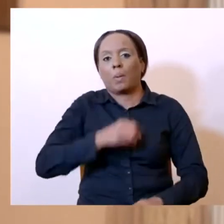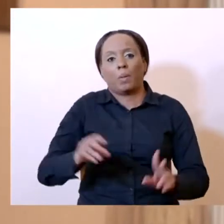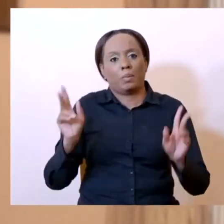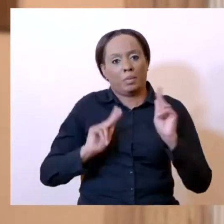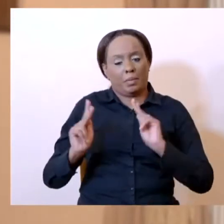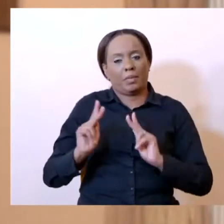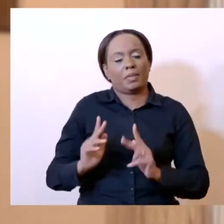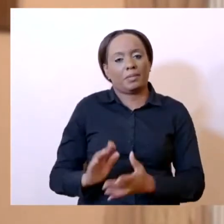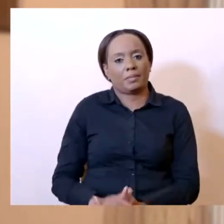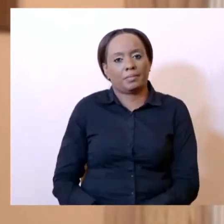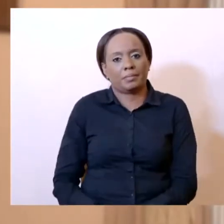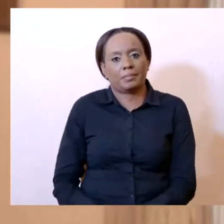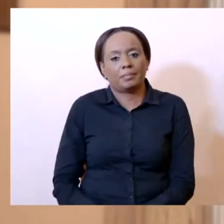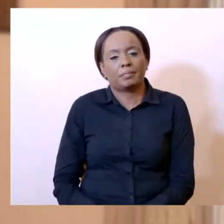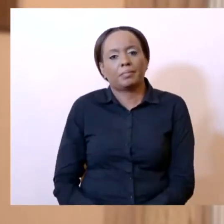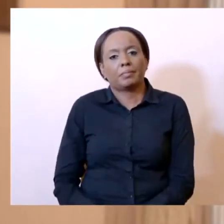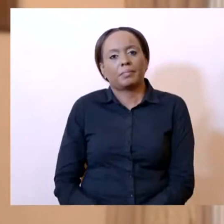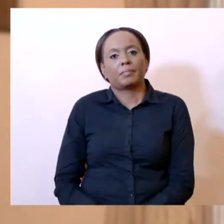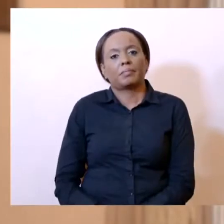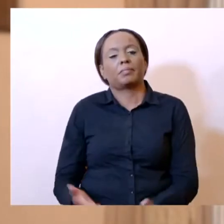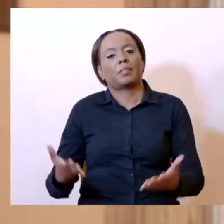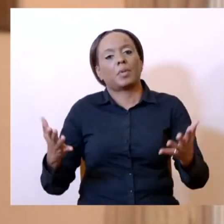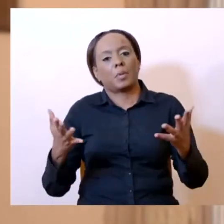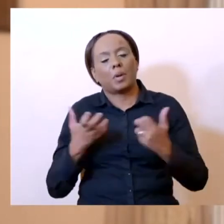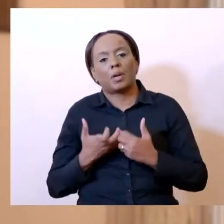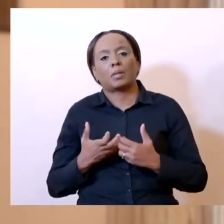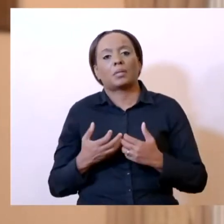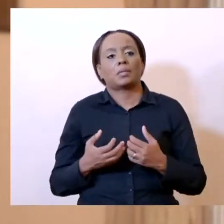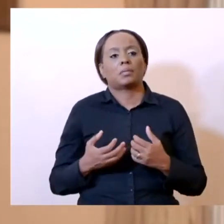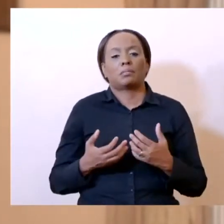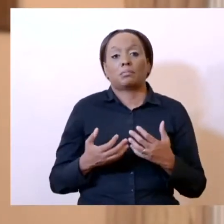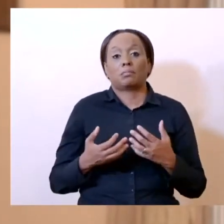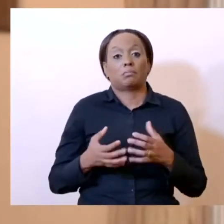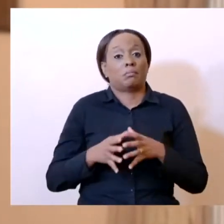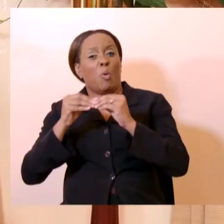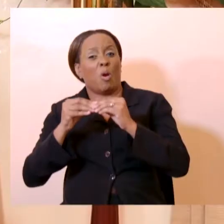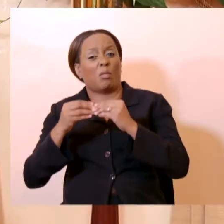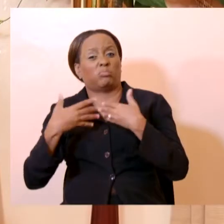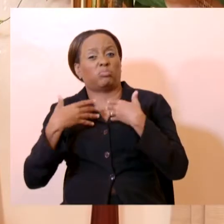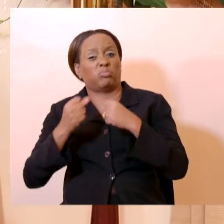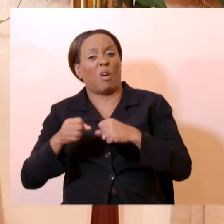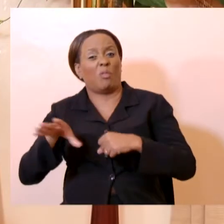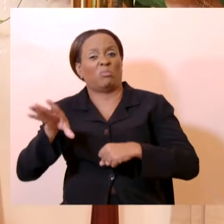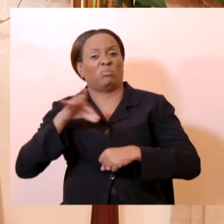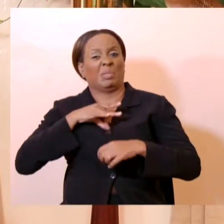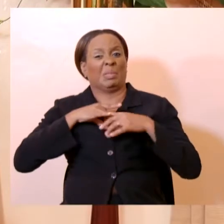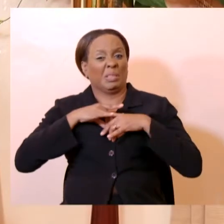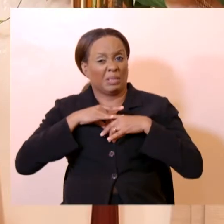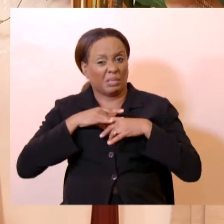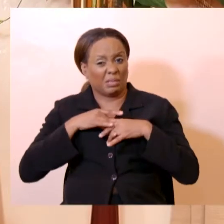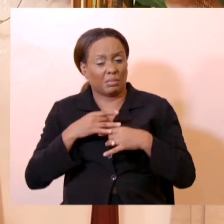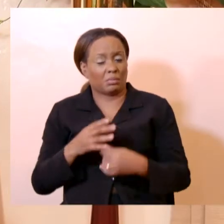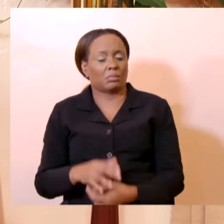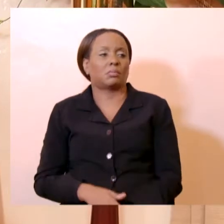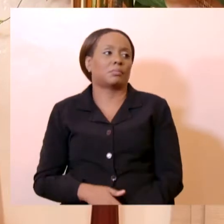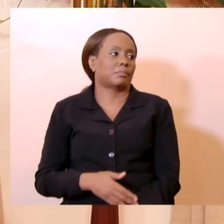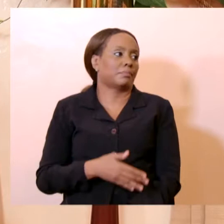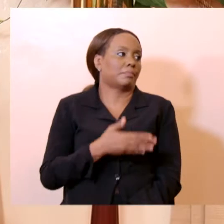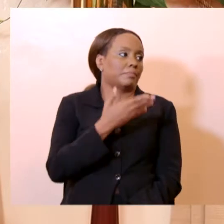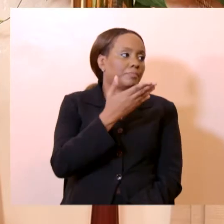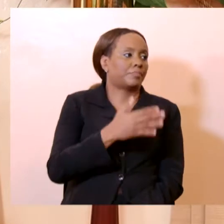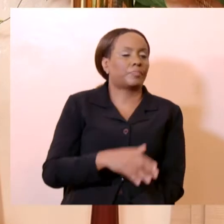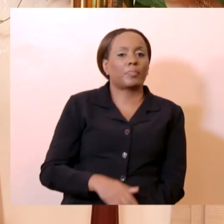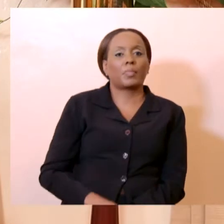to vaccinate as many of the elderly as possible. Oh, the older the